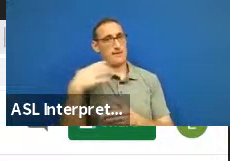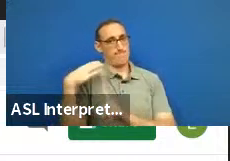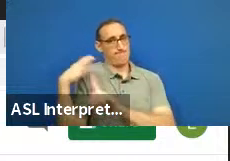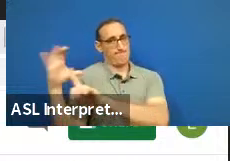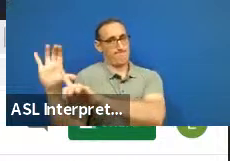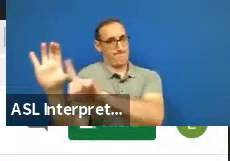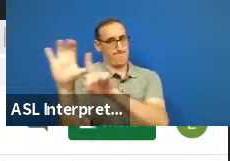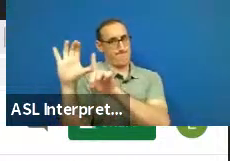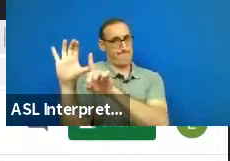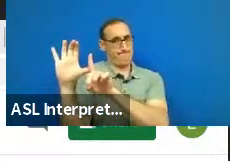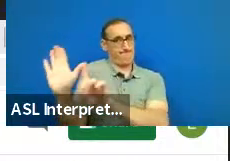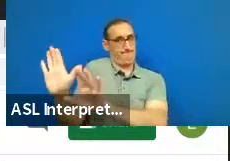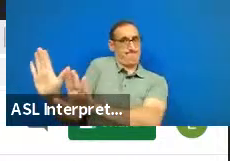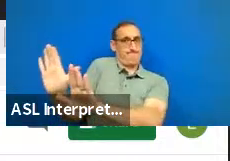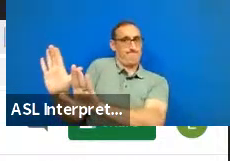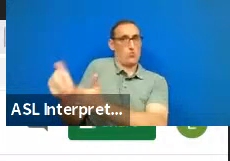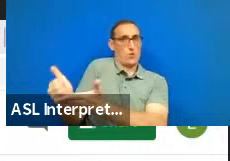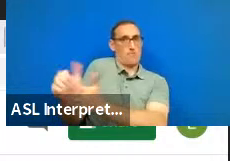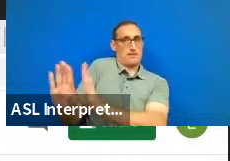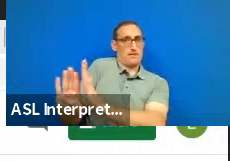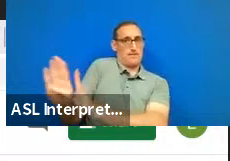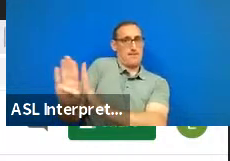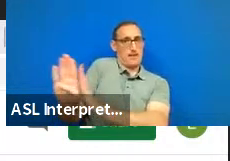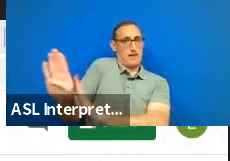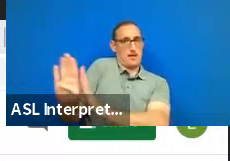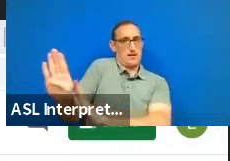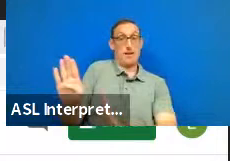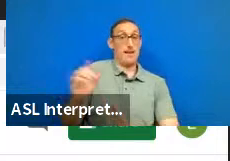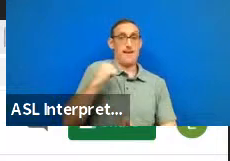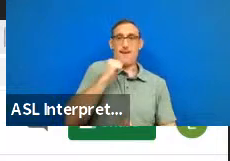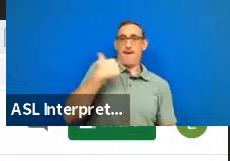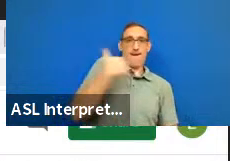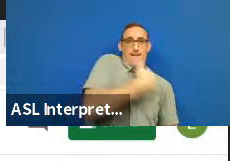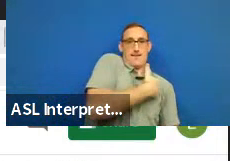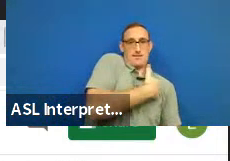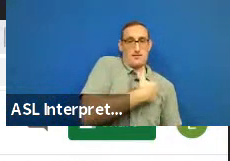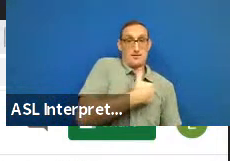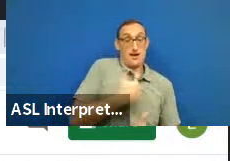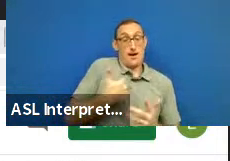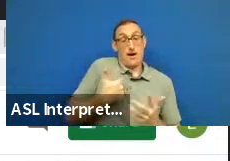work out of the administration, but that's not my call. That's the superintendent's call.